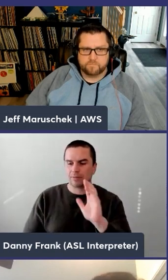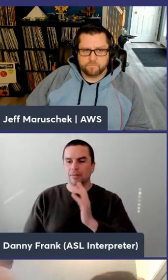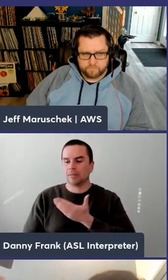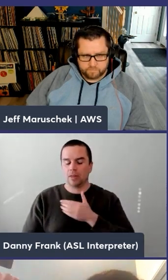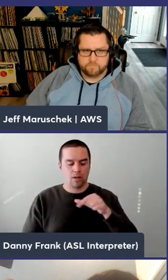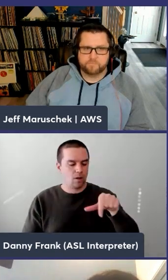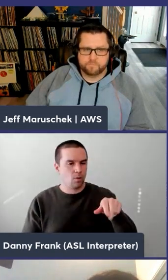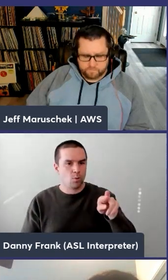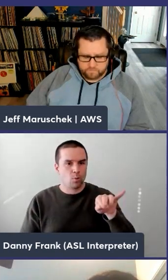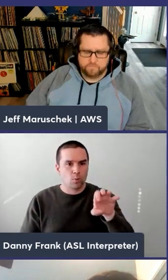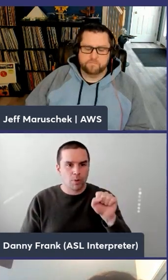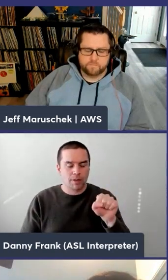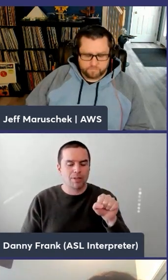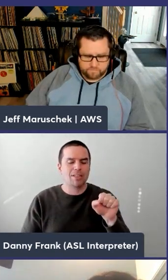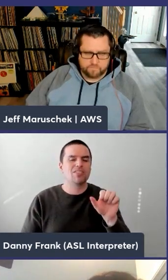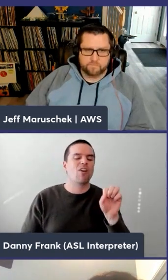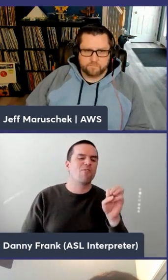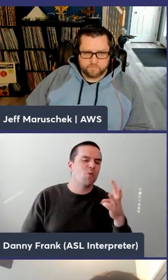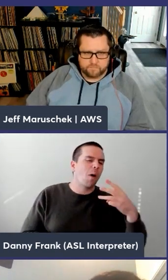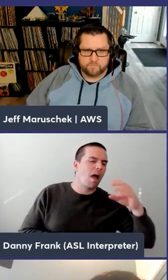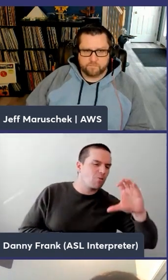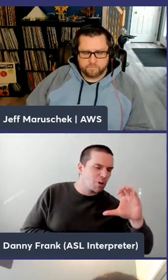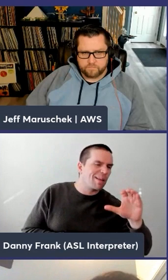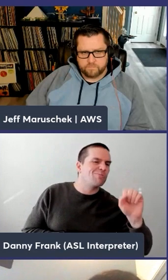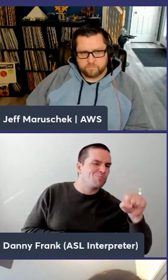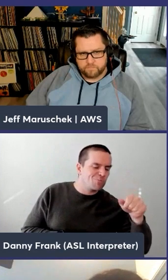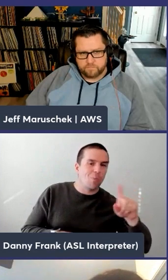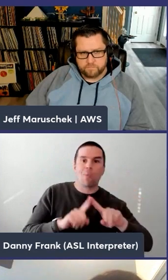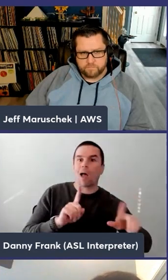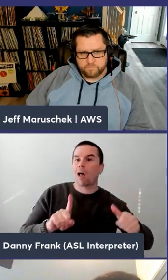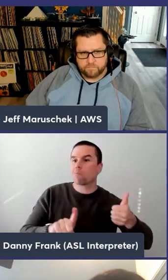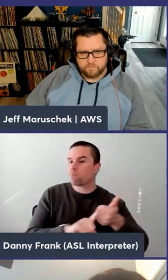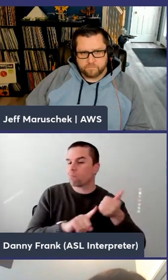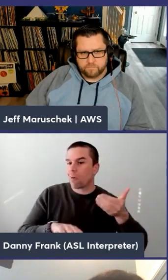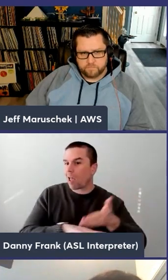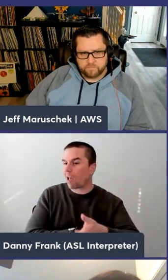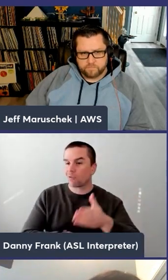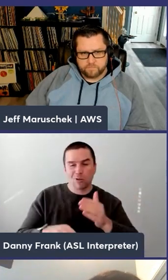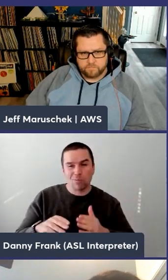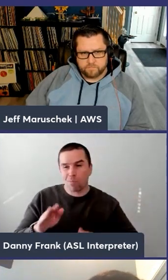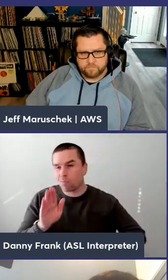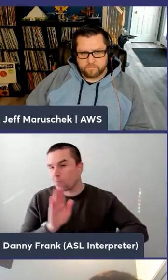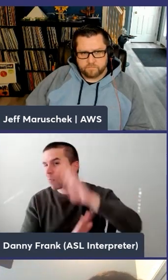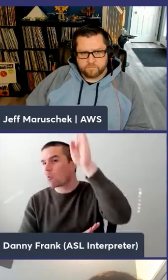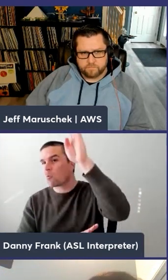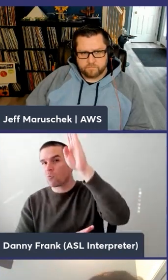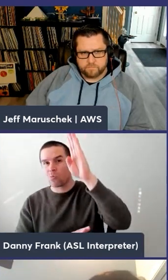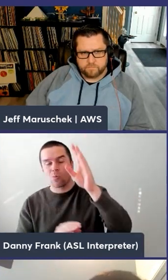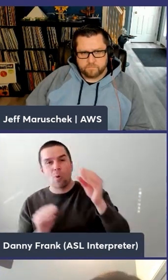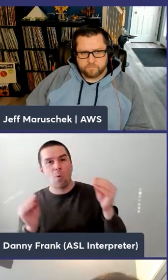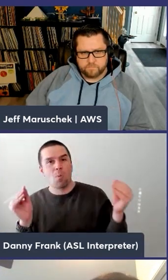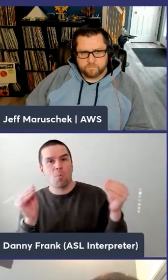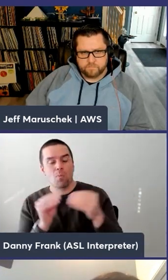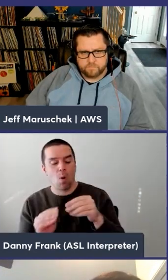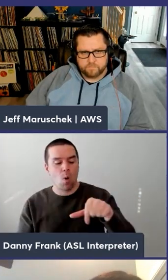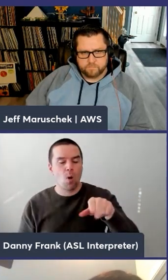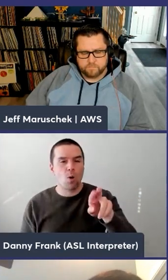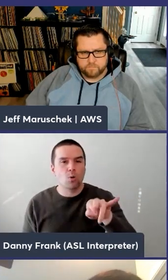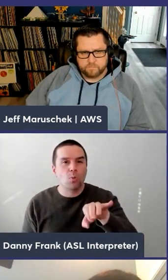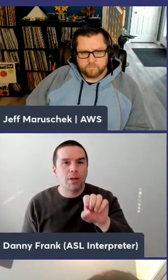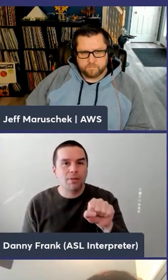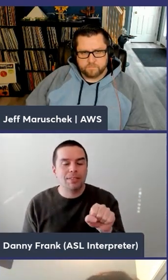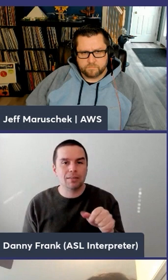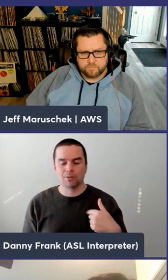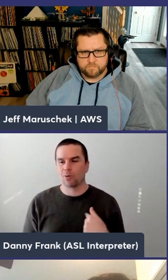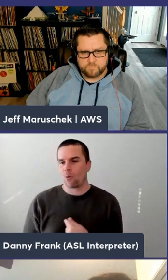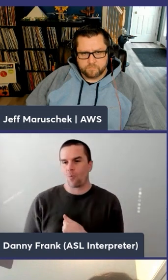to hundreds and thousands. So instead of always basically being prepared for that, we want you to take over that responsibility